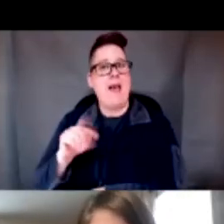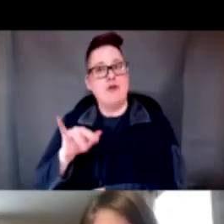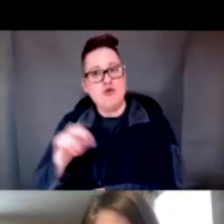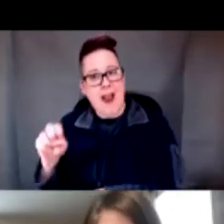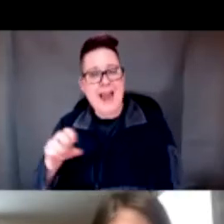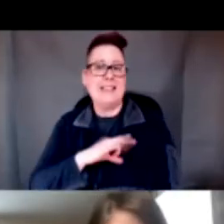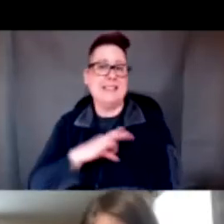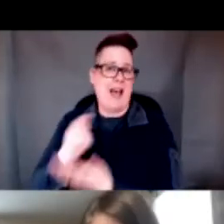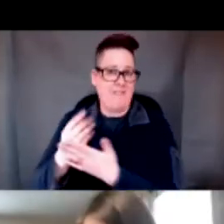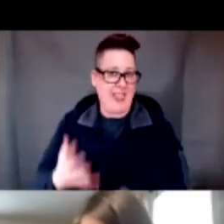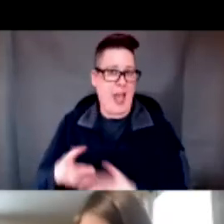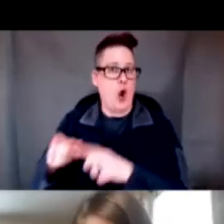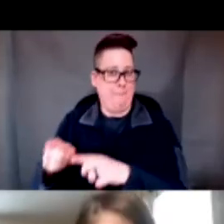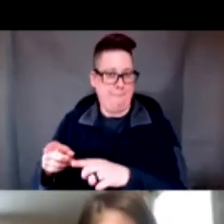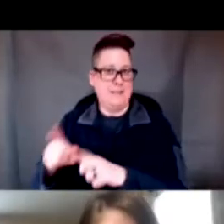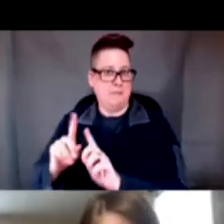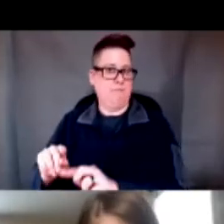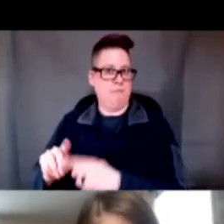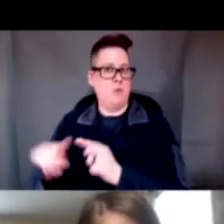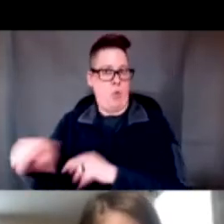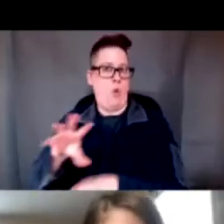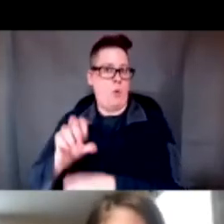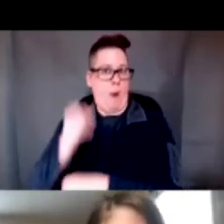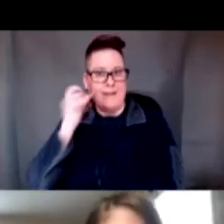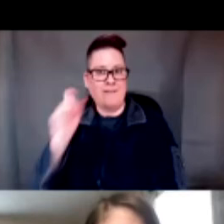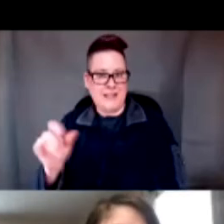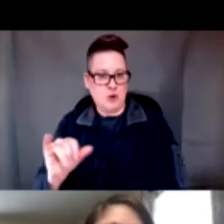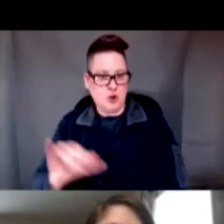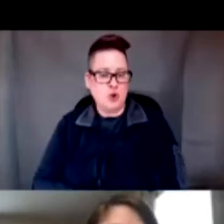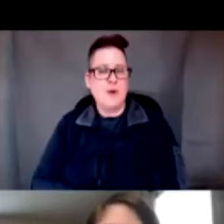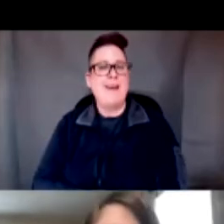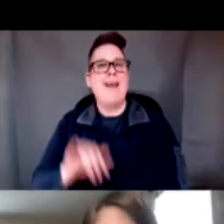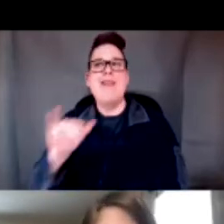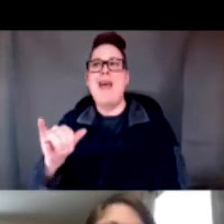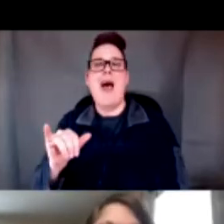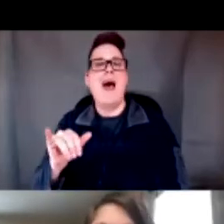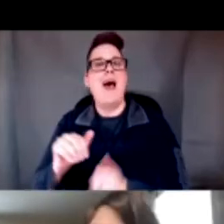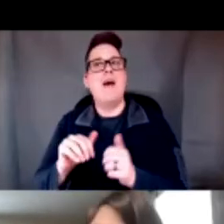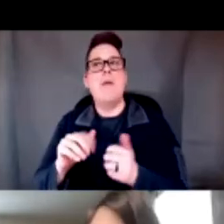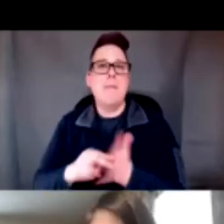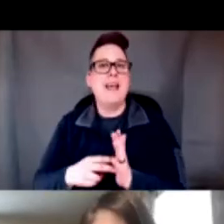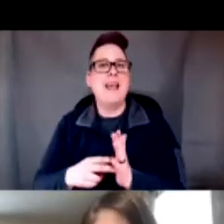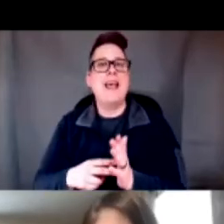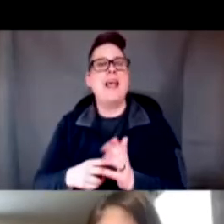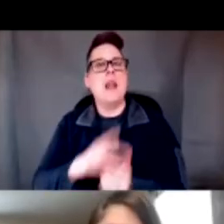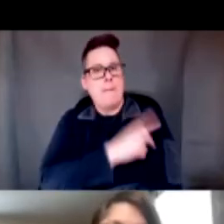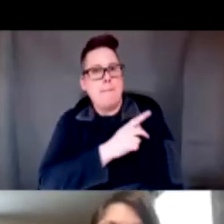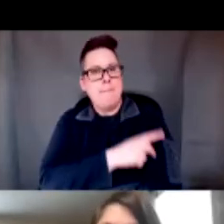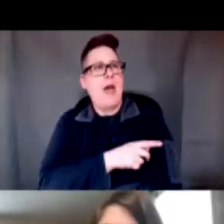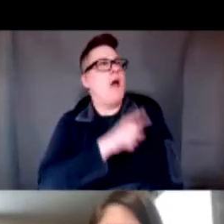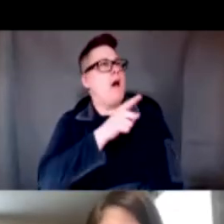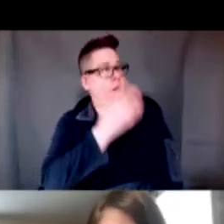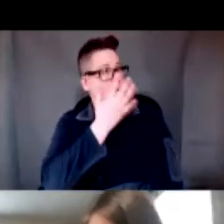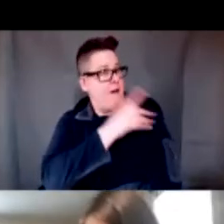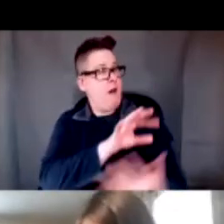therapists will come into appointments as needed as well. And this provides a way for patients to put a face with our service and can